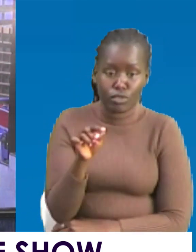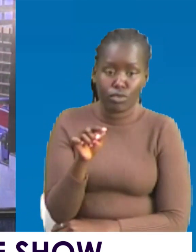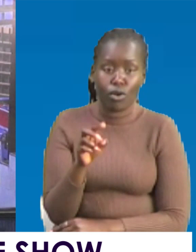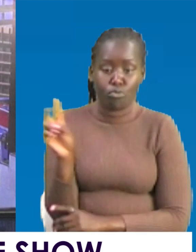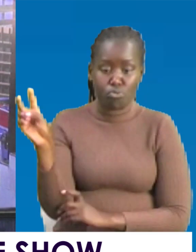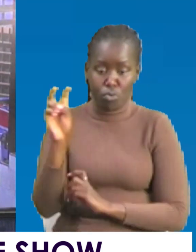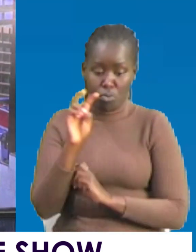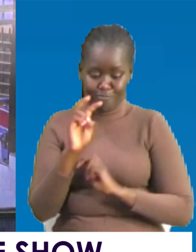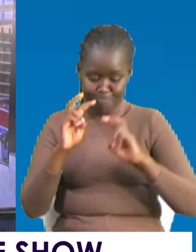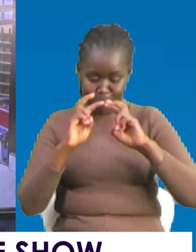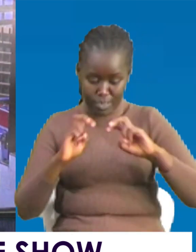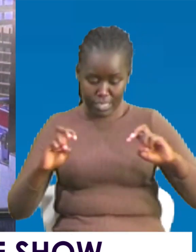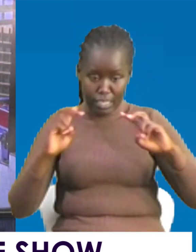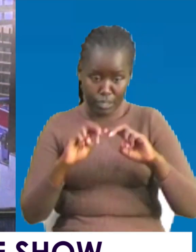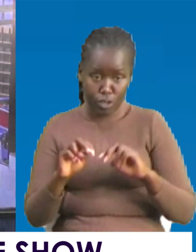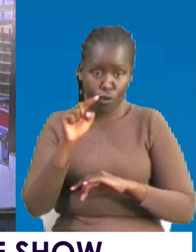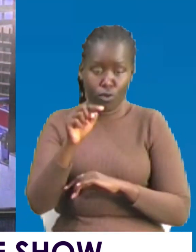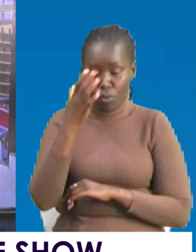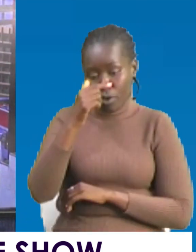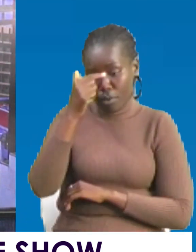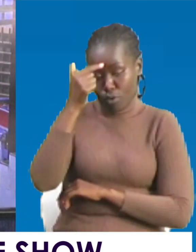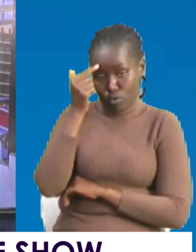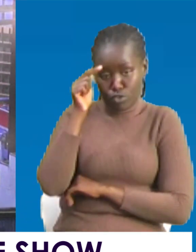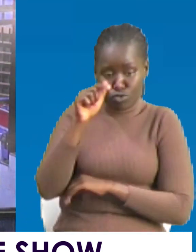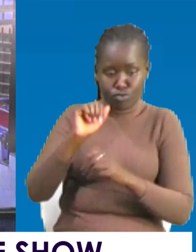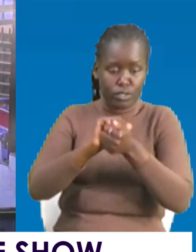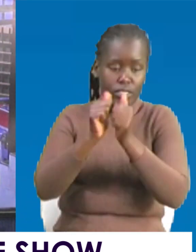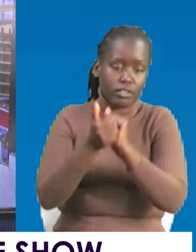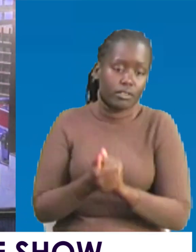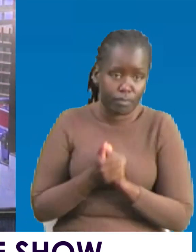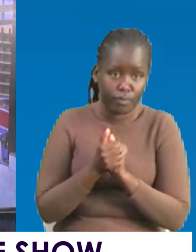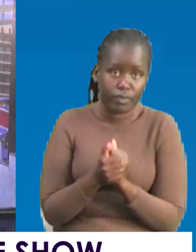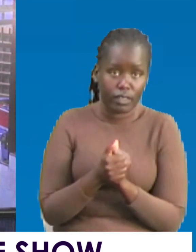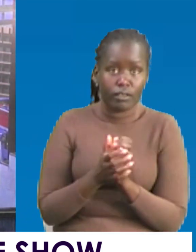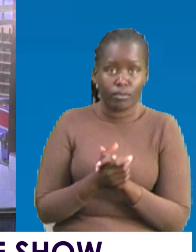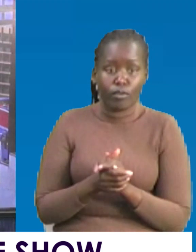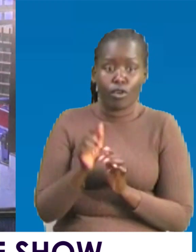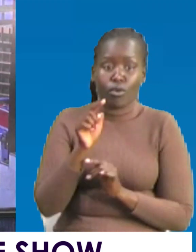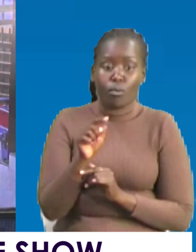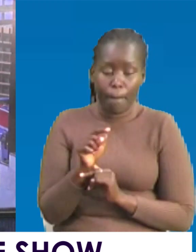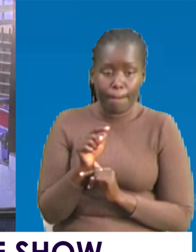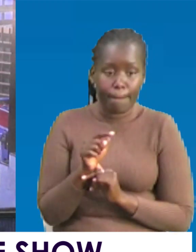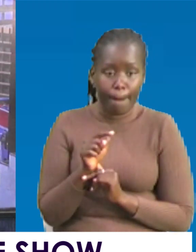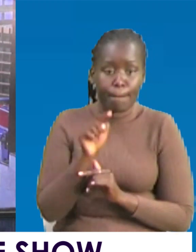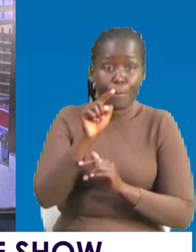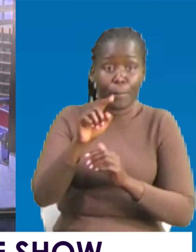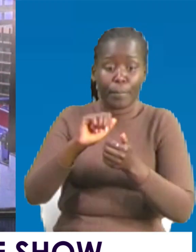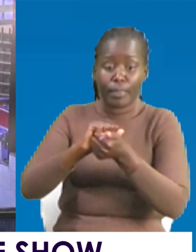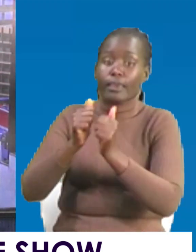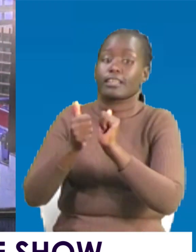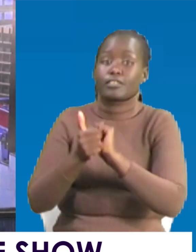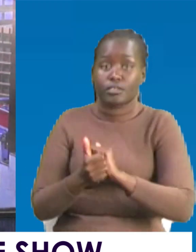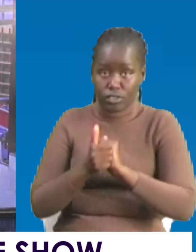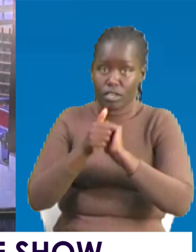being looked for, you, because you are a change. You are a pace setter. You are the change that